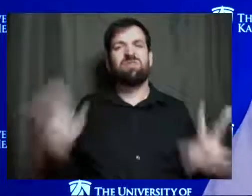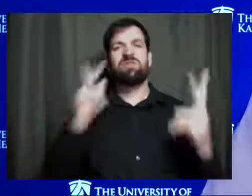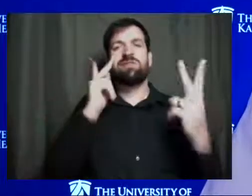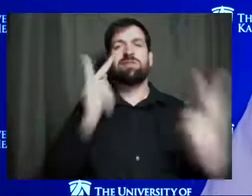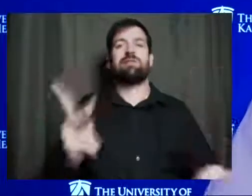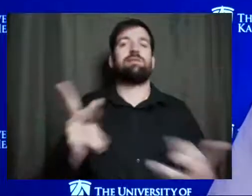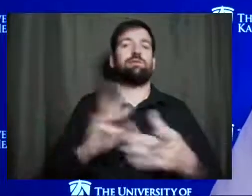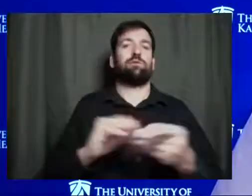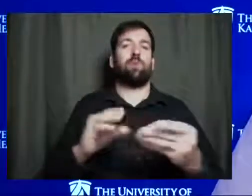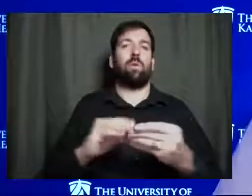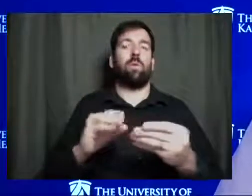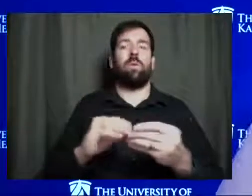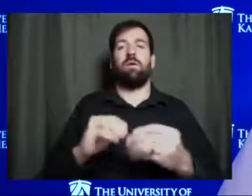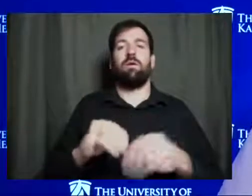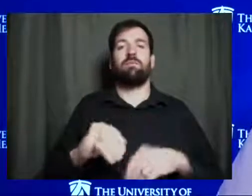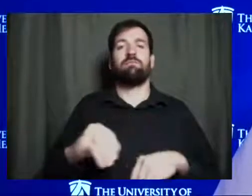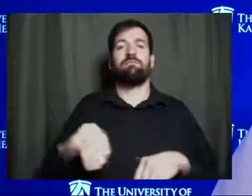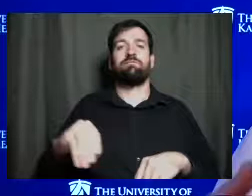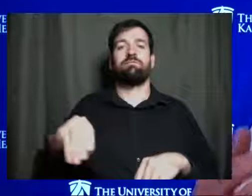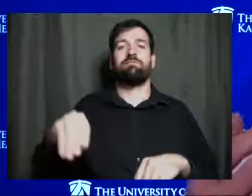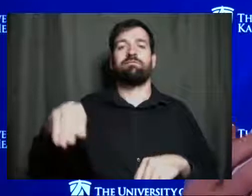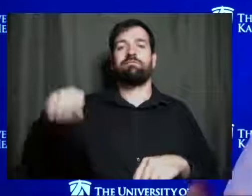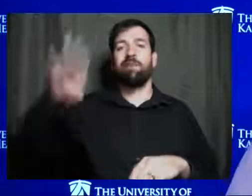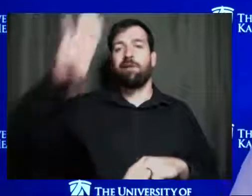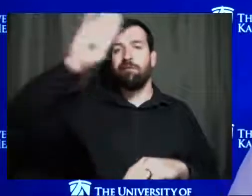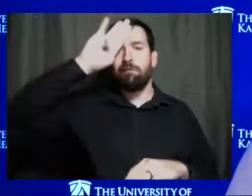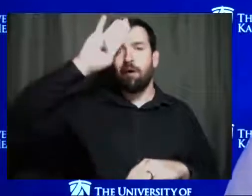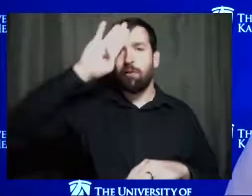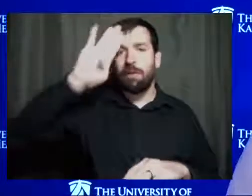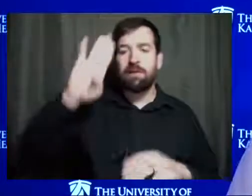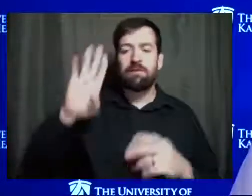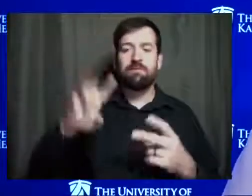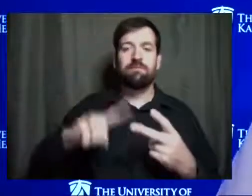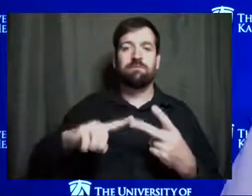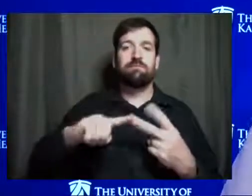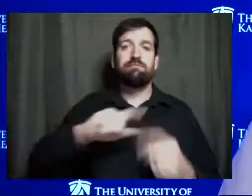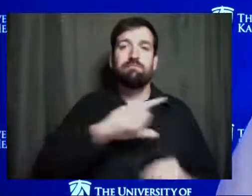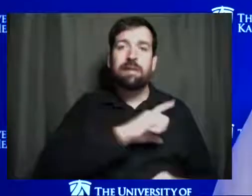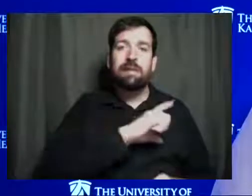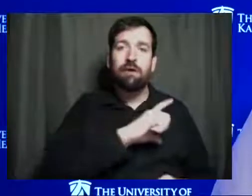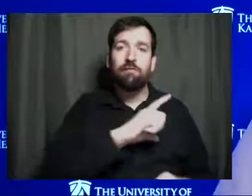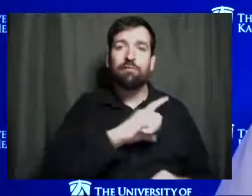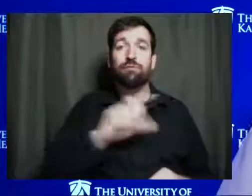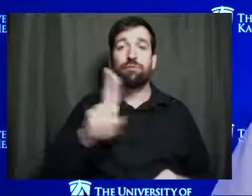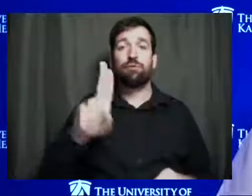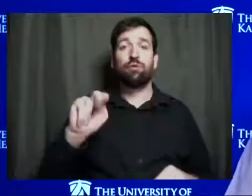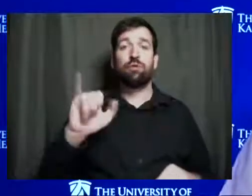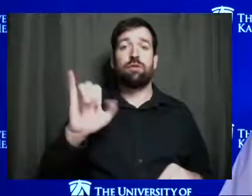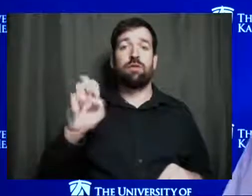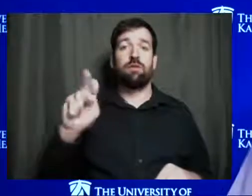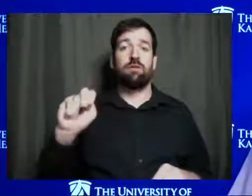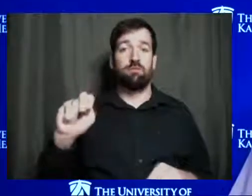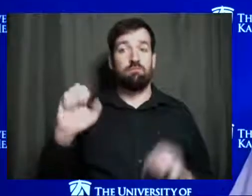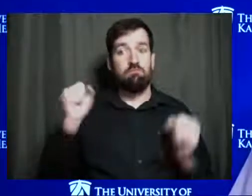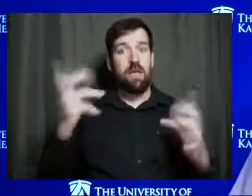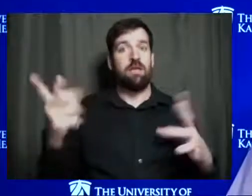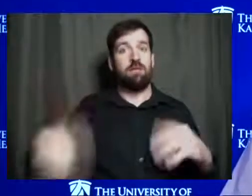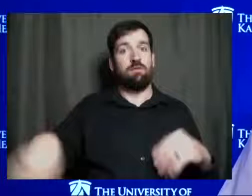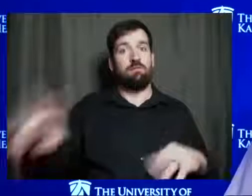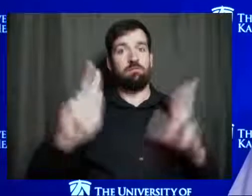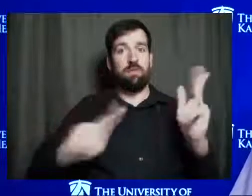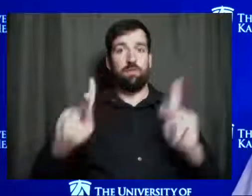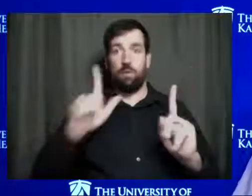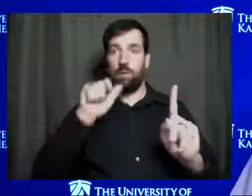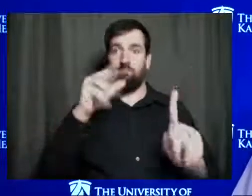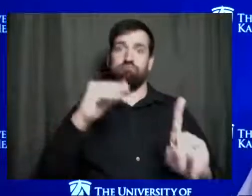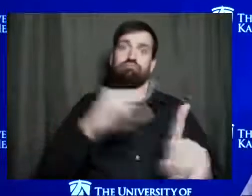fire workers, firemen's union, and the police officers' unions, and a lot of those people who are exposed to illness on a